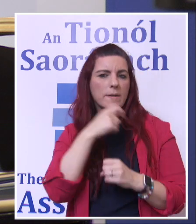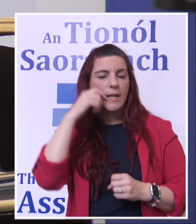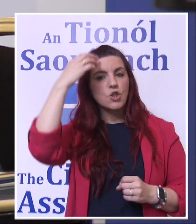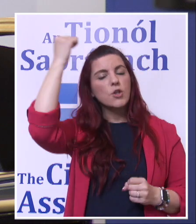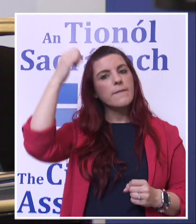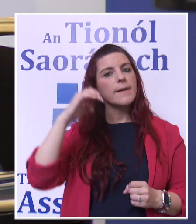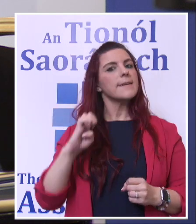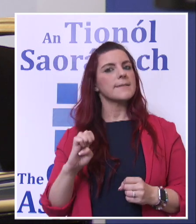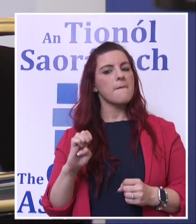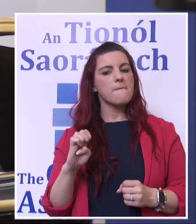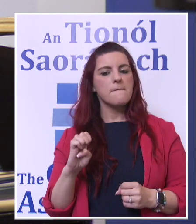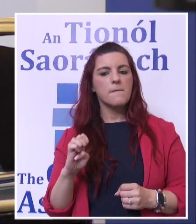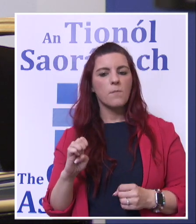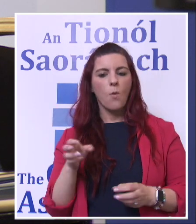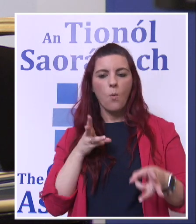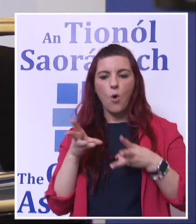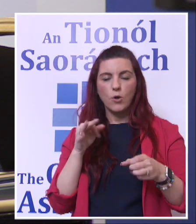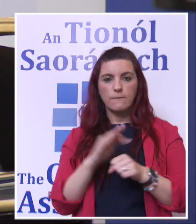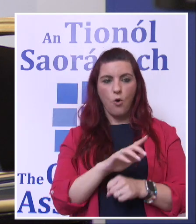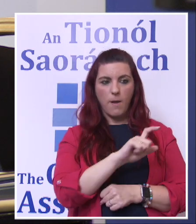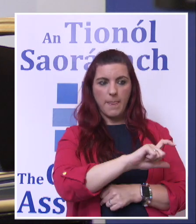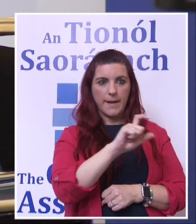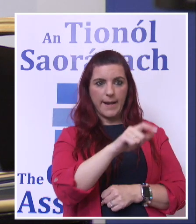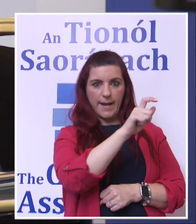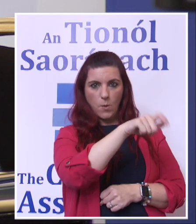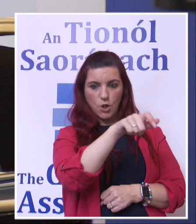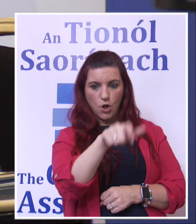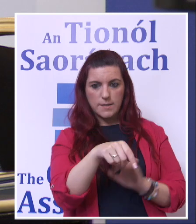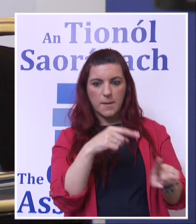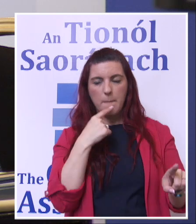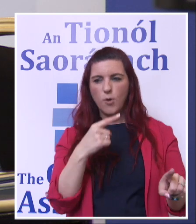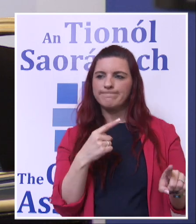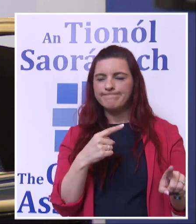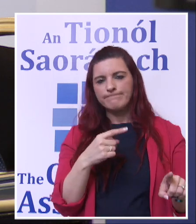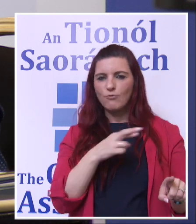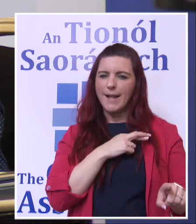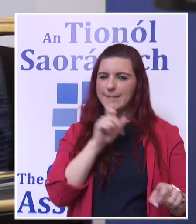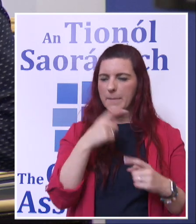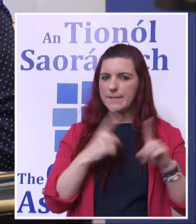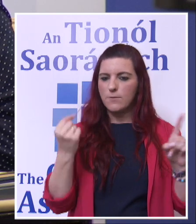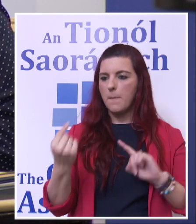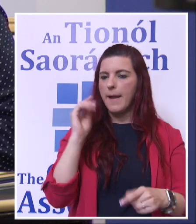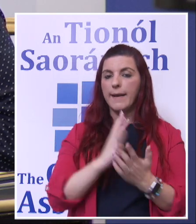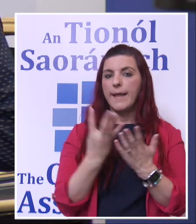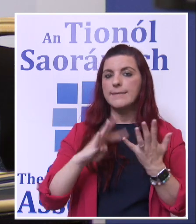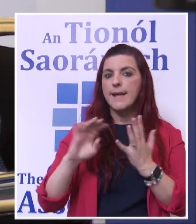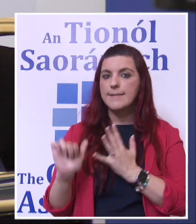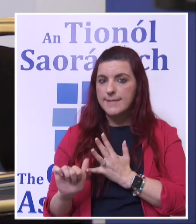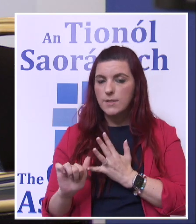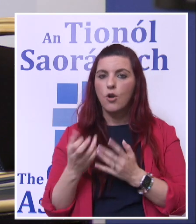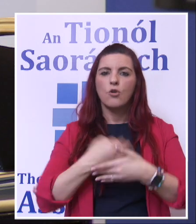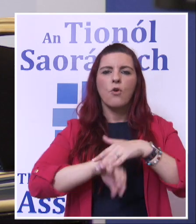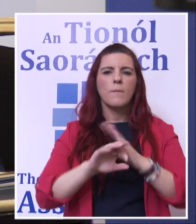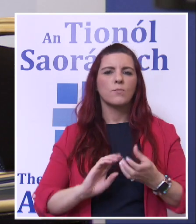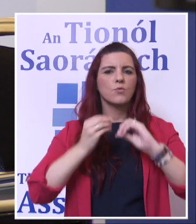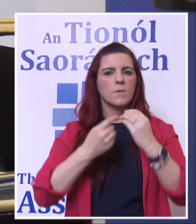executives and the staff work for the councillors, but the reality is more nuanced. So in 1996, the government produced a policy document